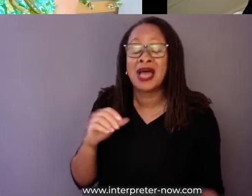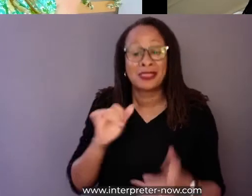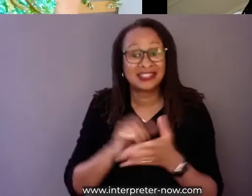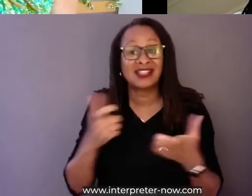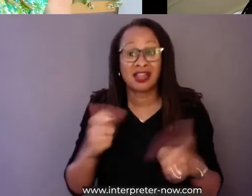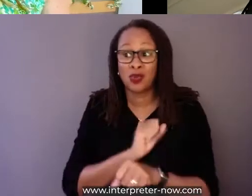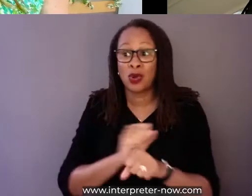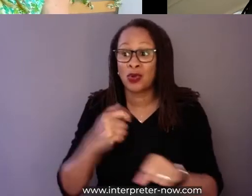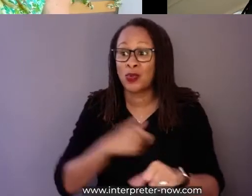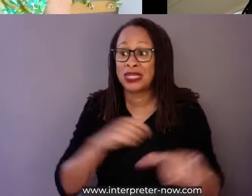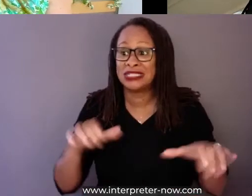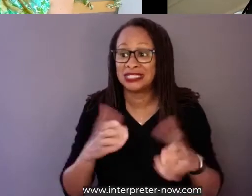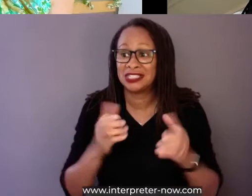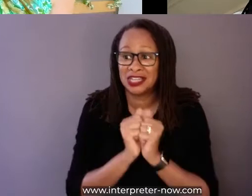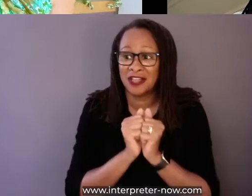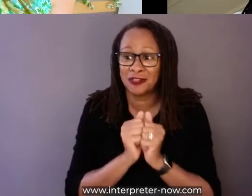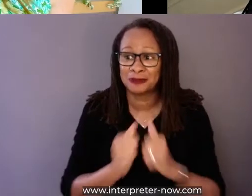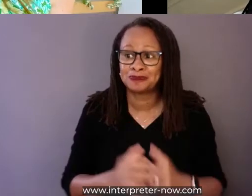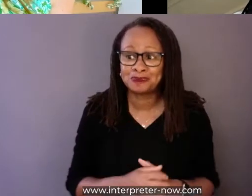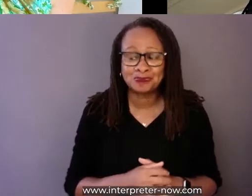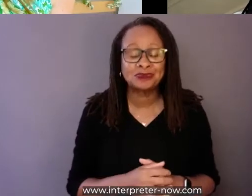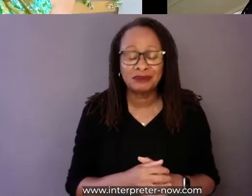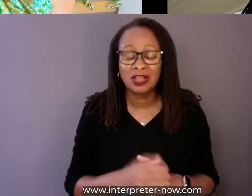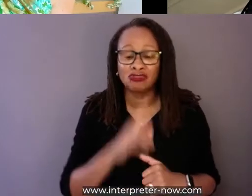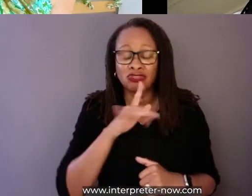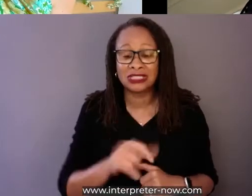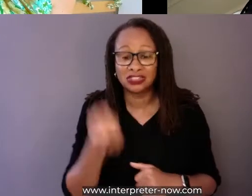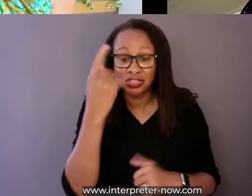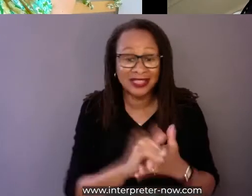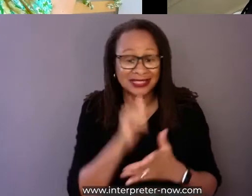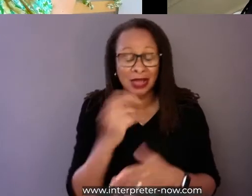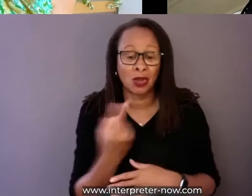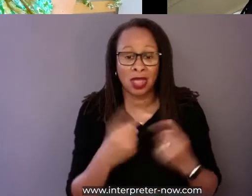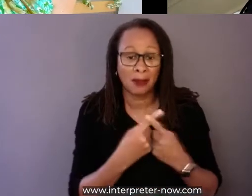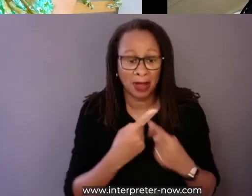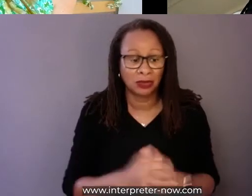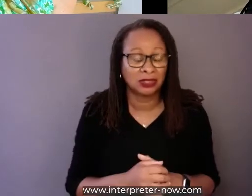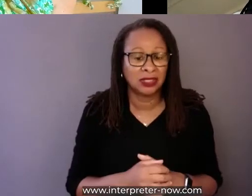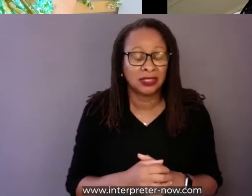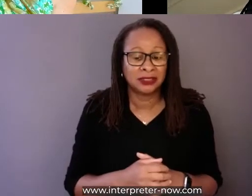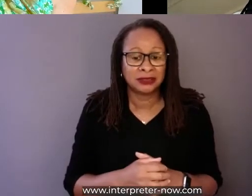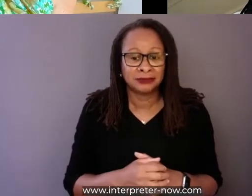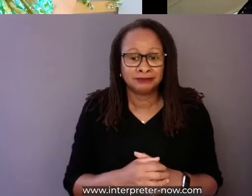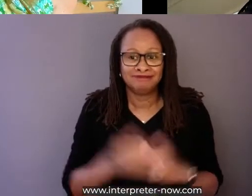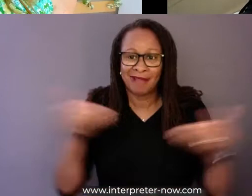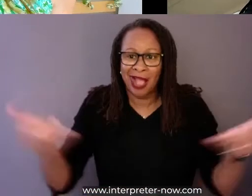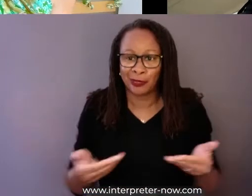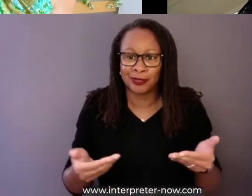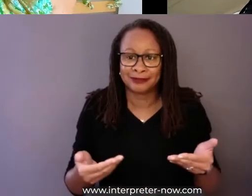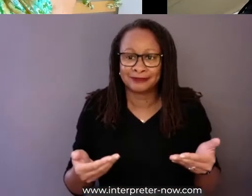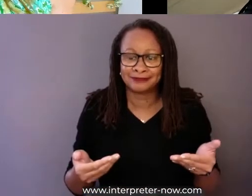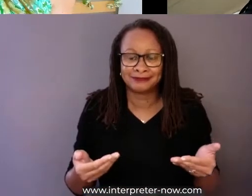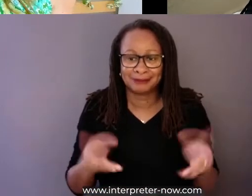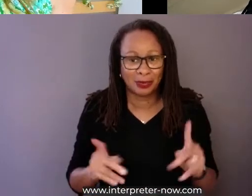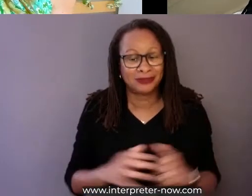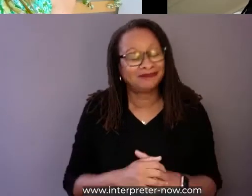together when we were at Reddit. And so really understanding that this isn't just about, you know, hiring, right? Which is what a